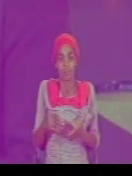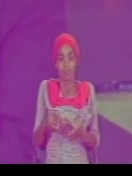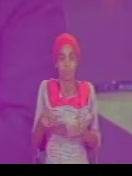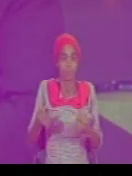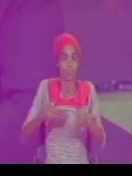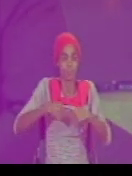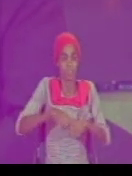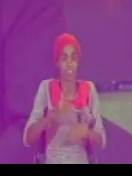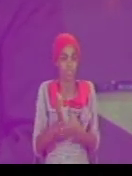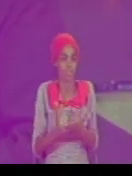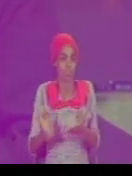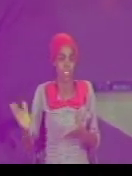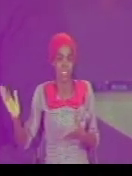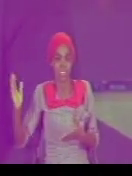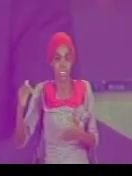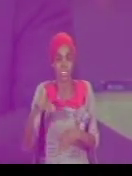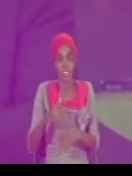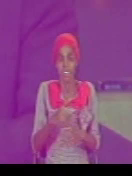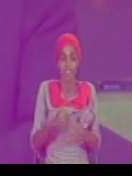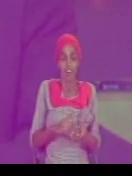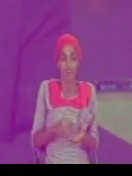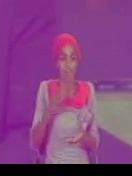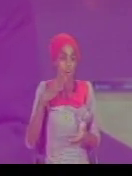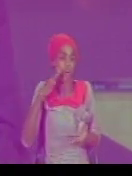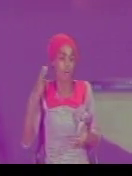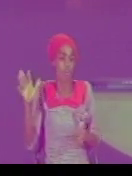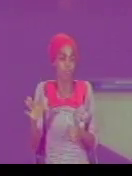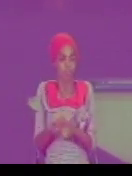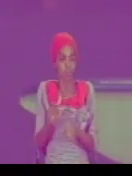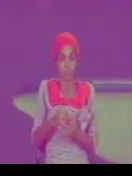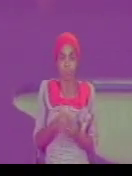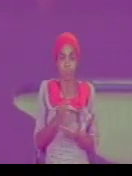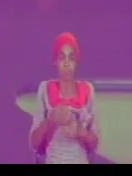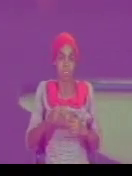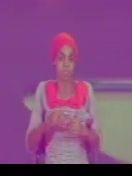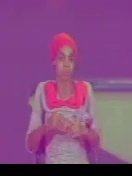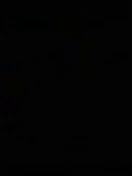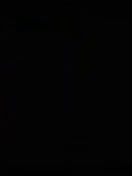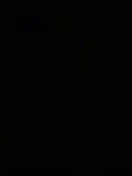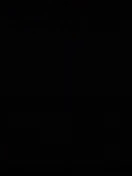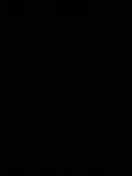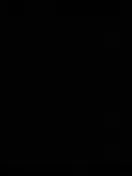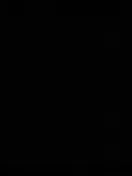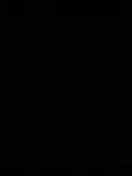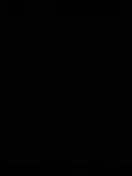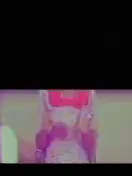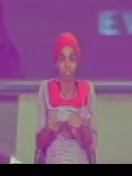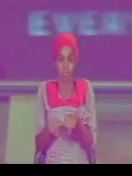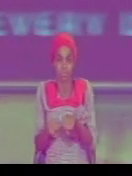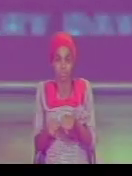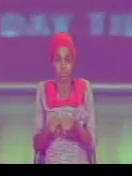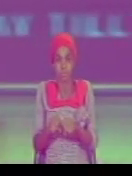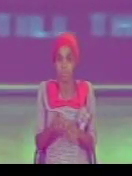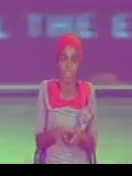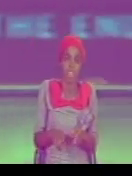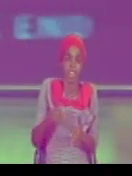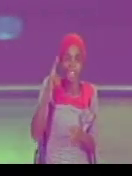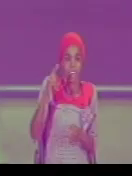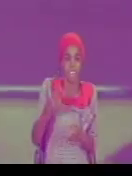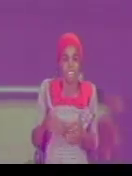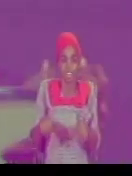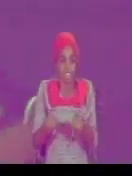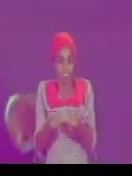stockings, colorful things, and then some special shoes, high heel, low heel, or whatever. And they want to